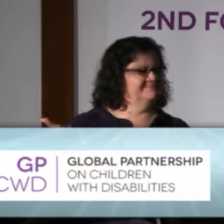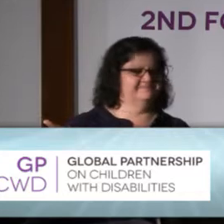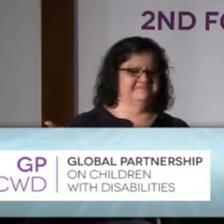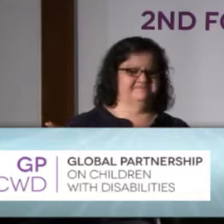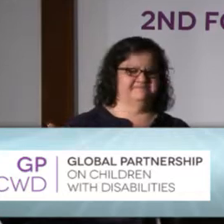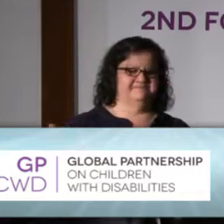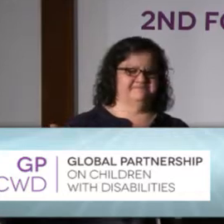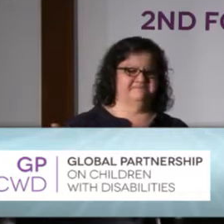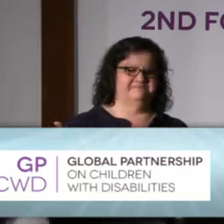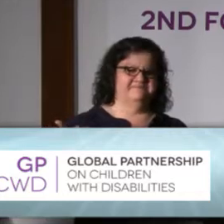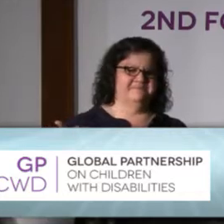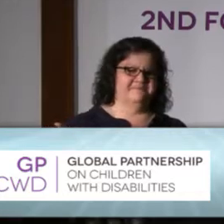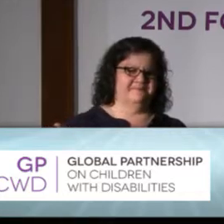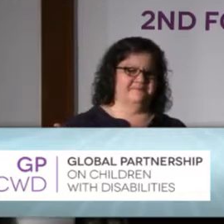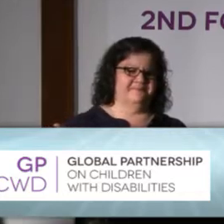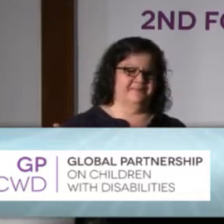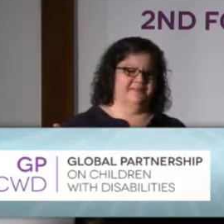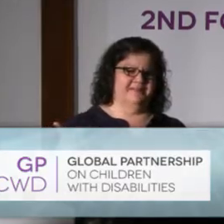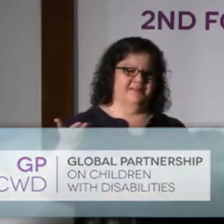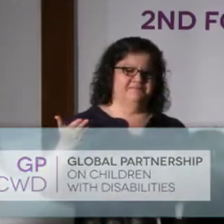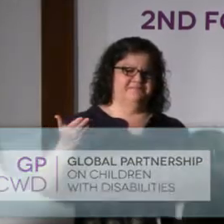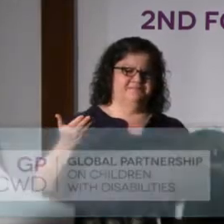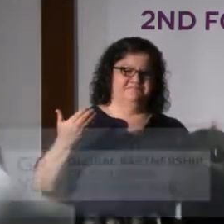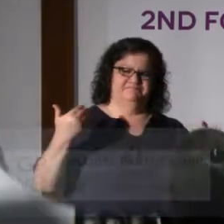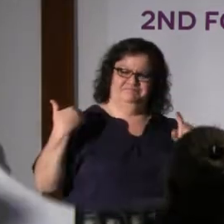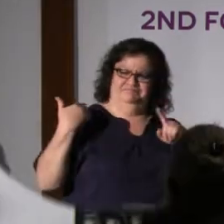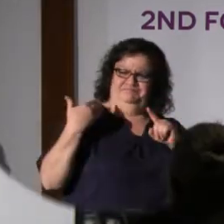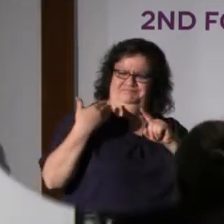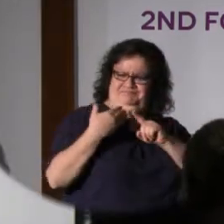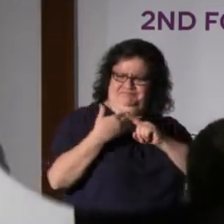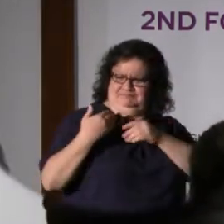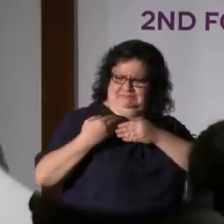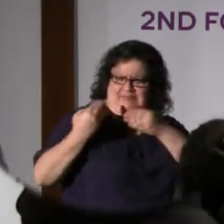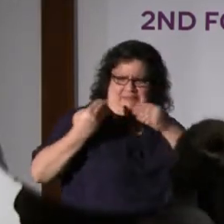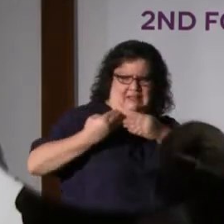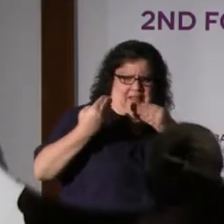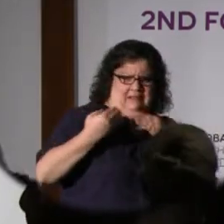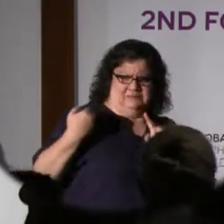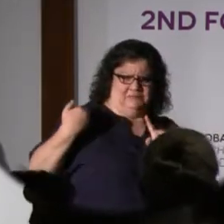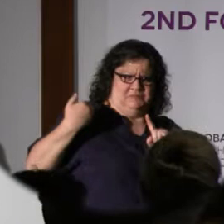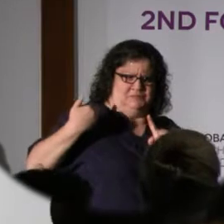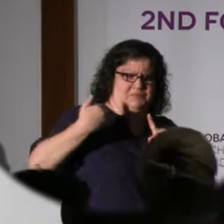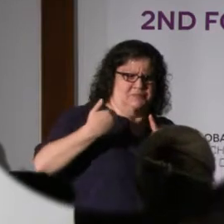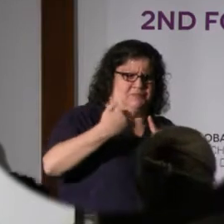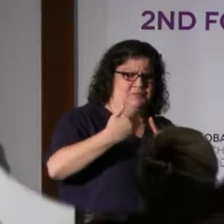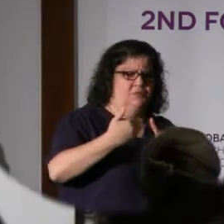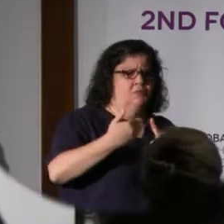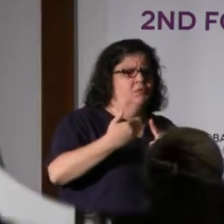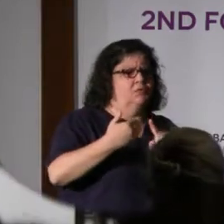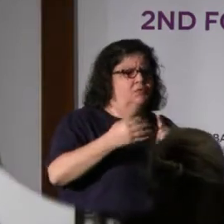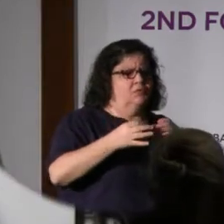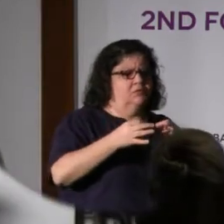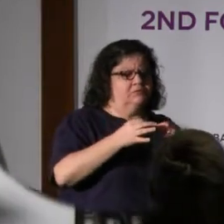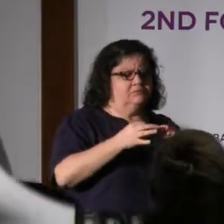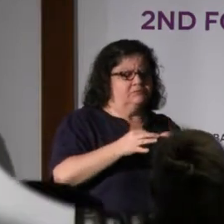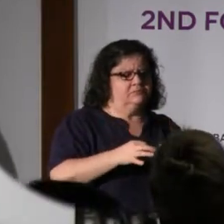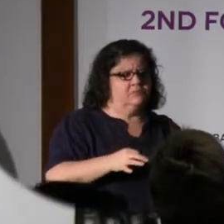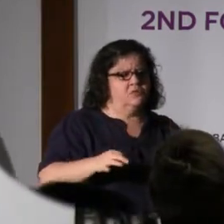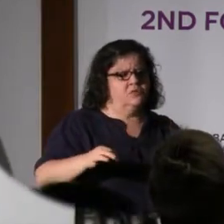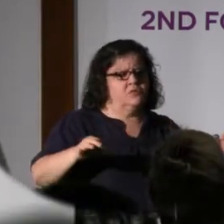participating and living these days through very important developments